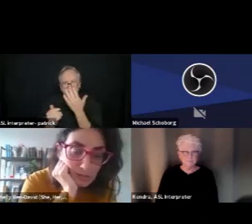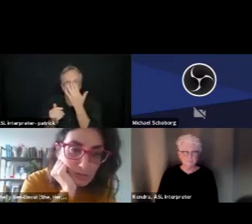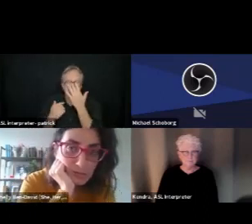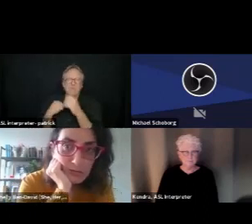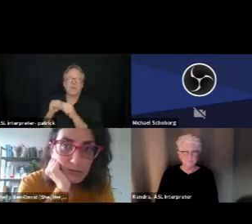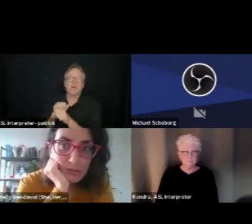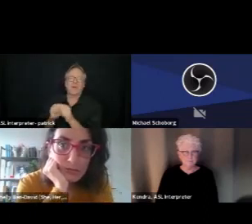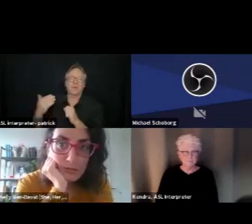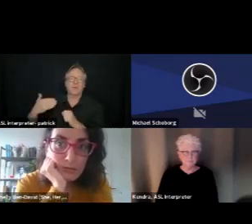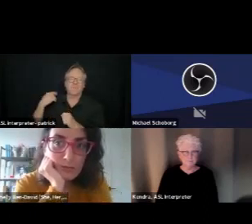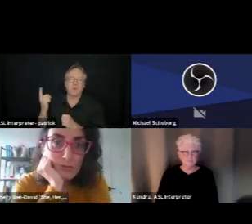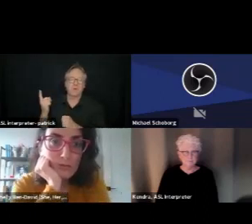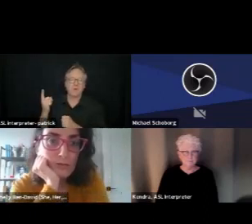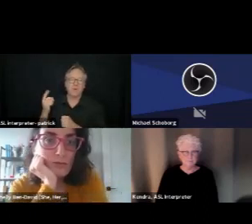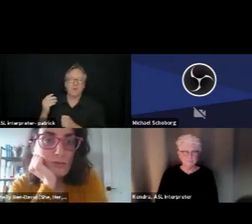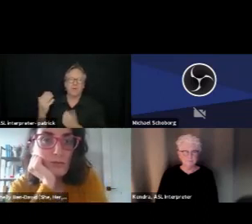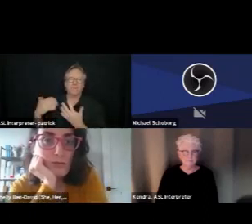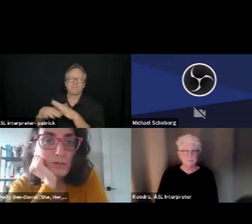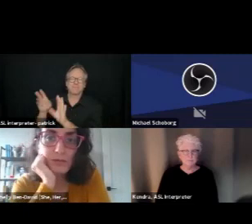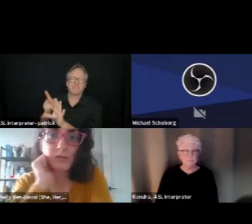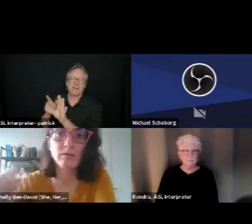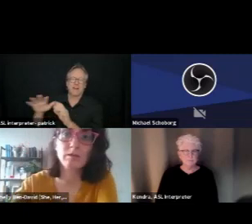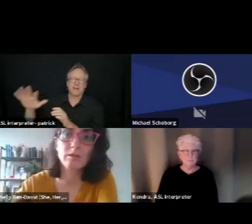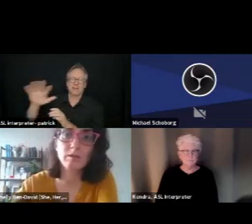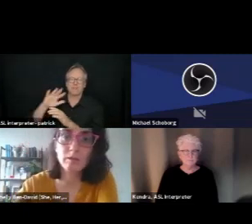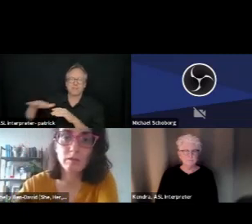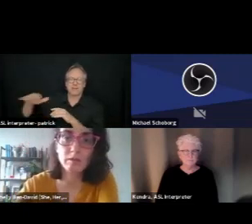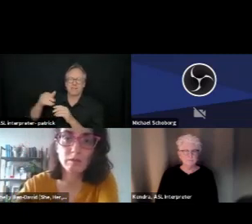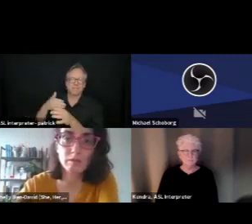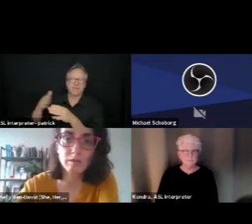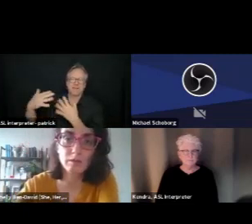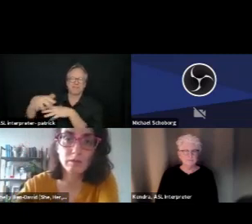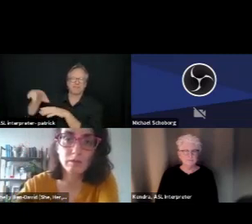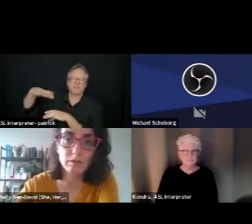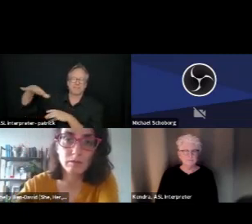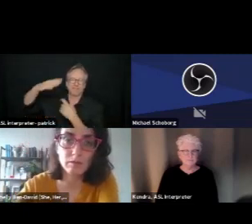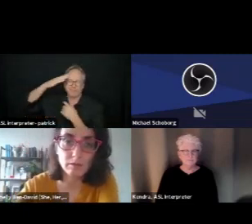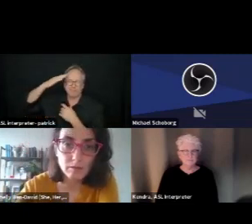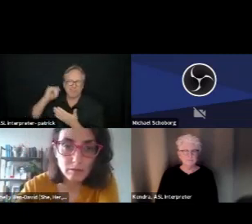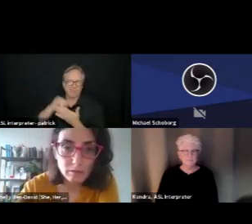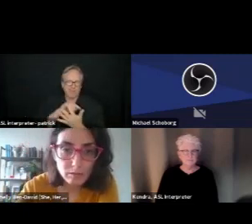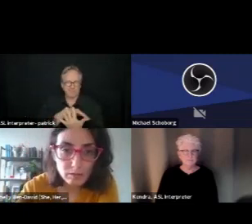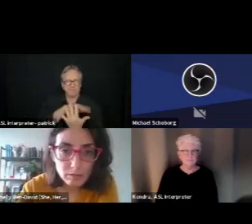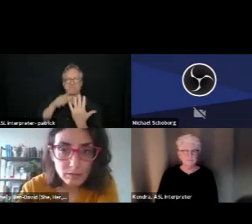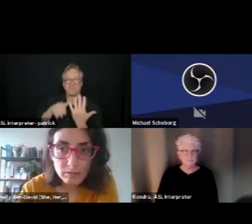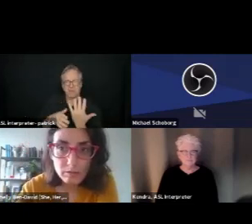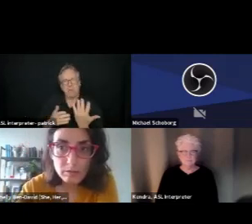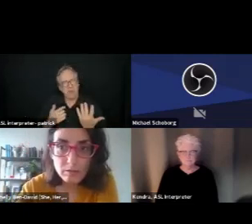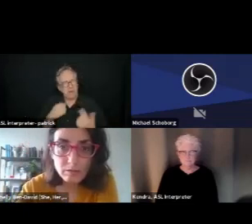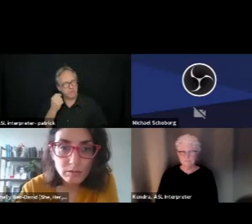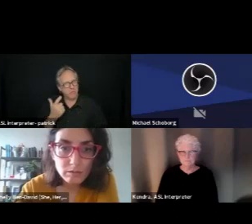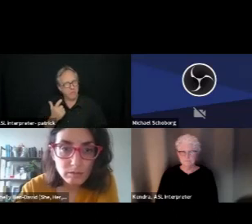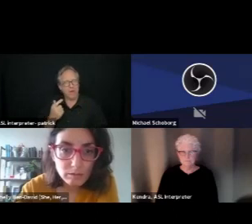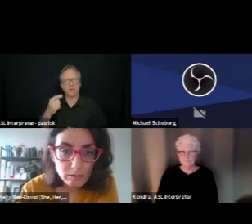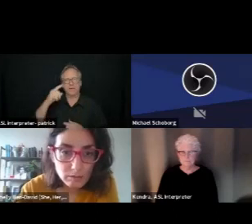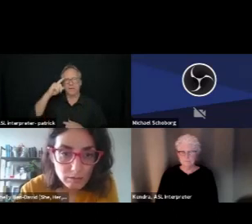in a mainstream psychiatry for a long time. And so this finding was very, very surprising to be